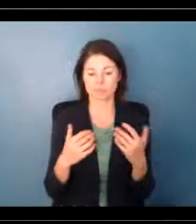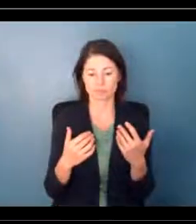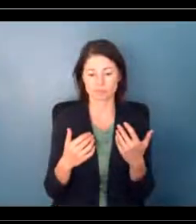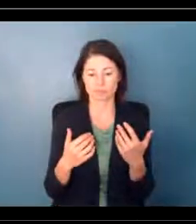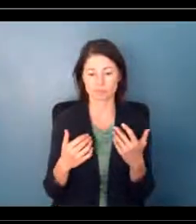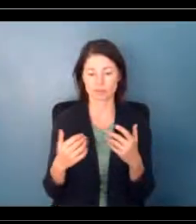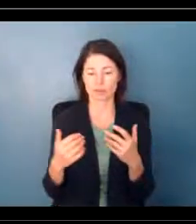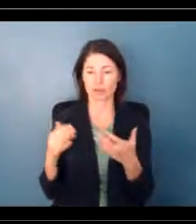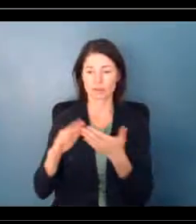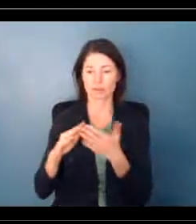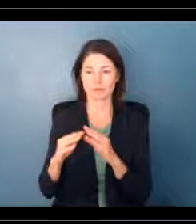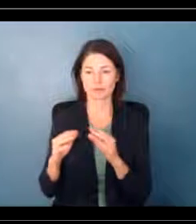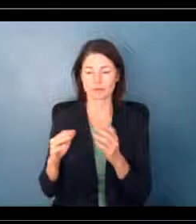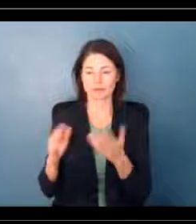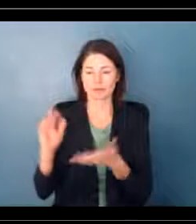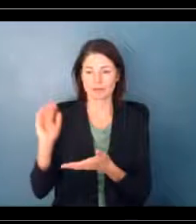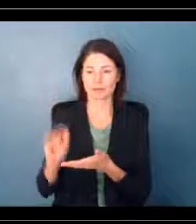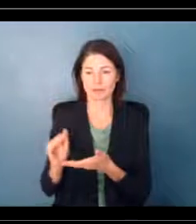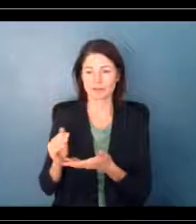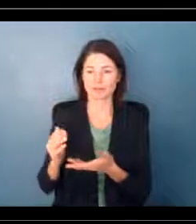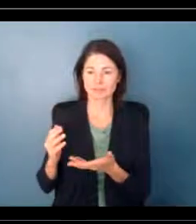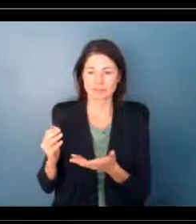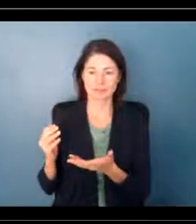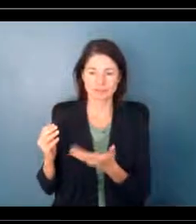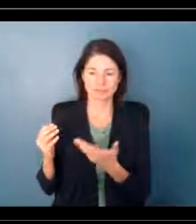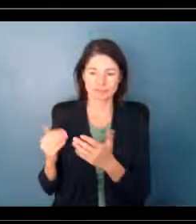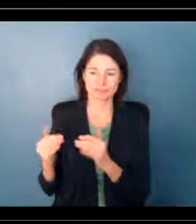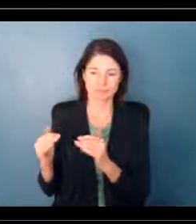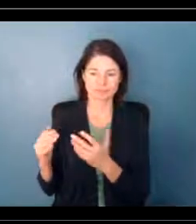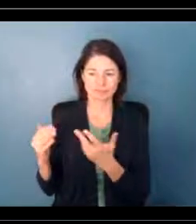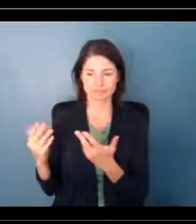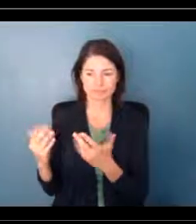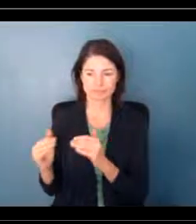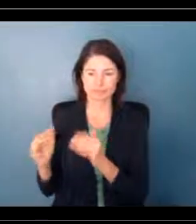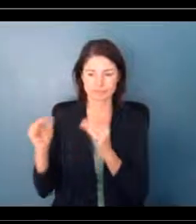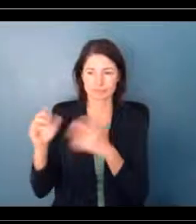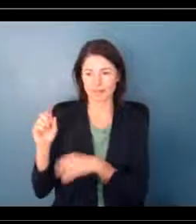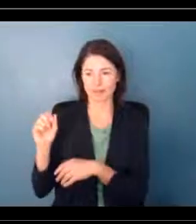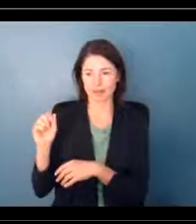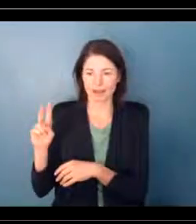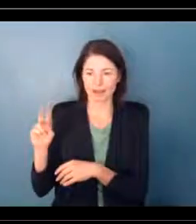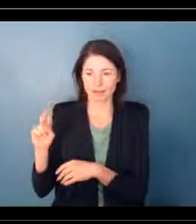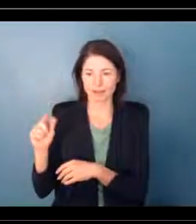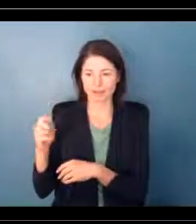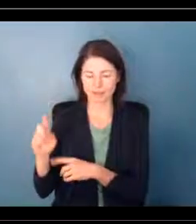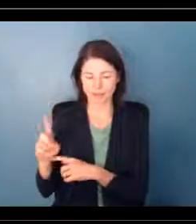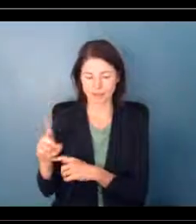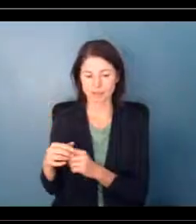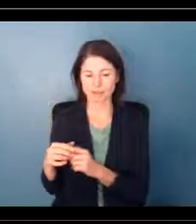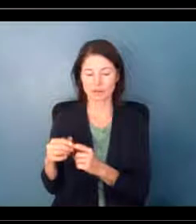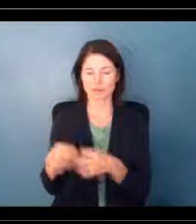communities, because I think that those are, 2 areas that I think are really important for the